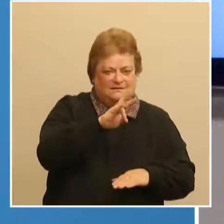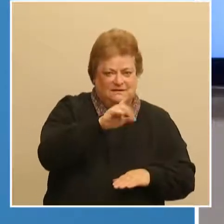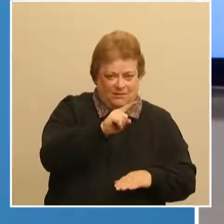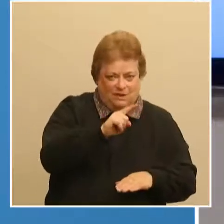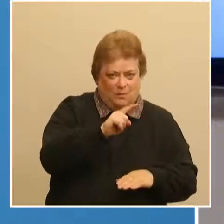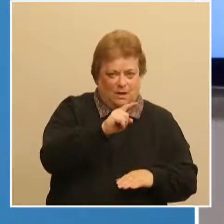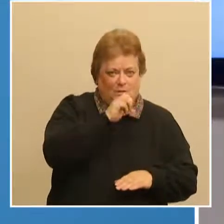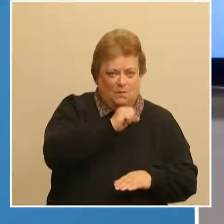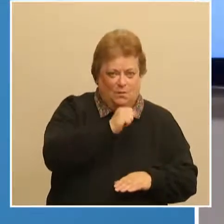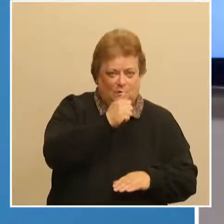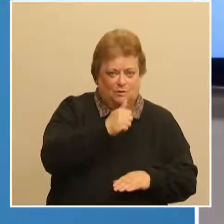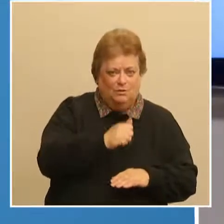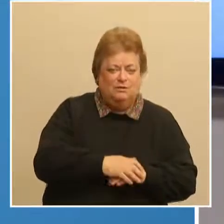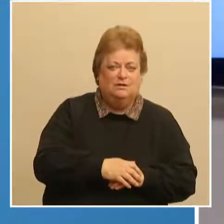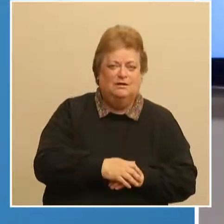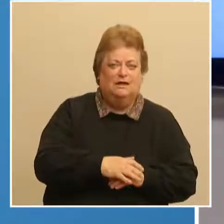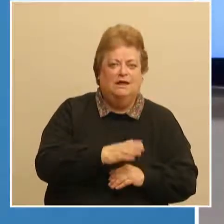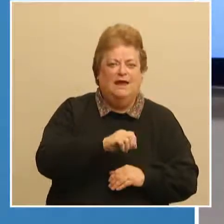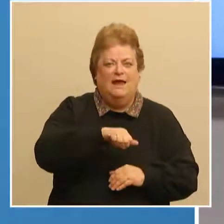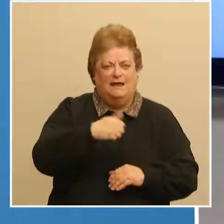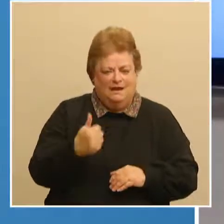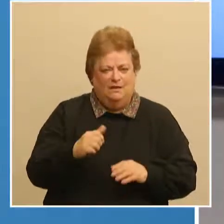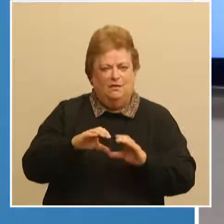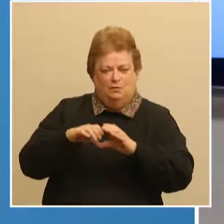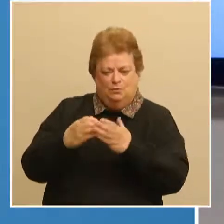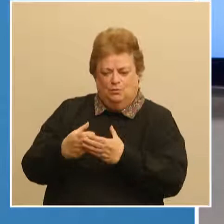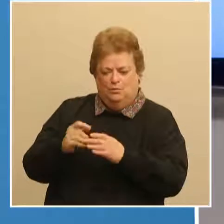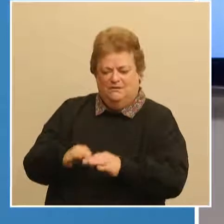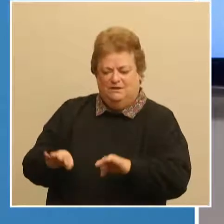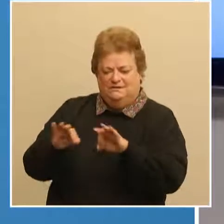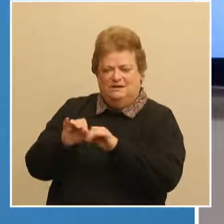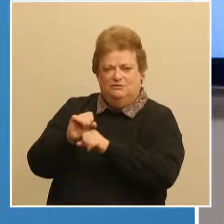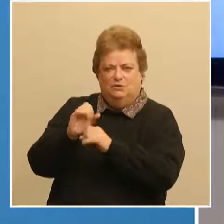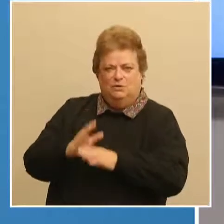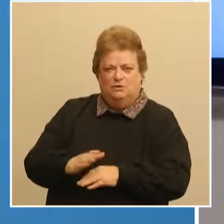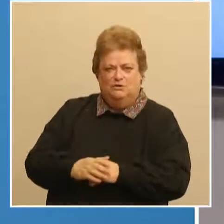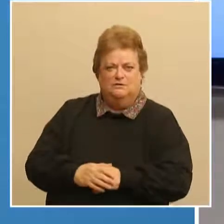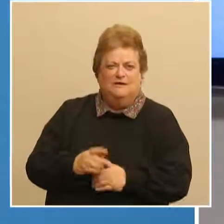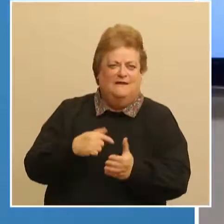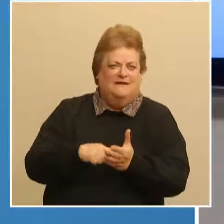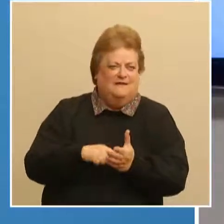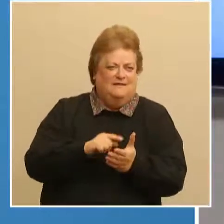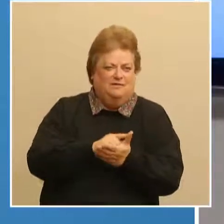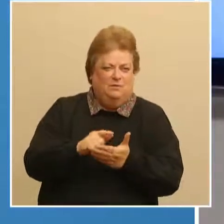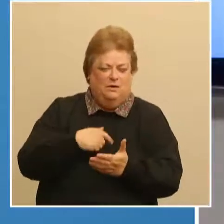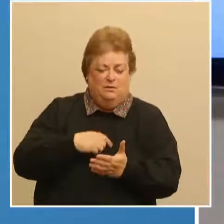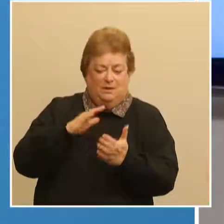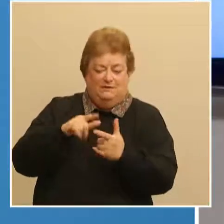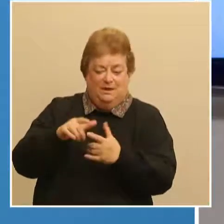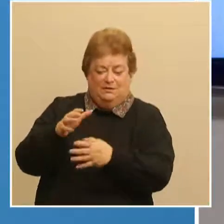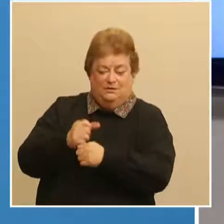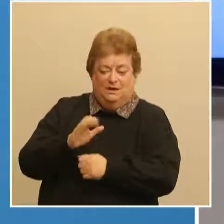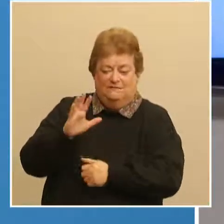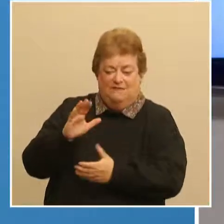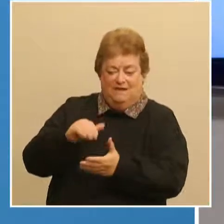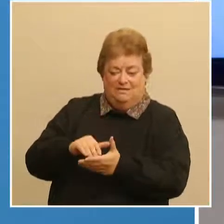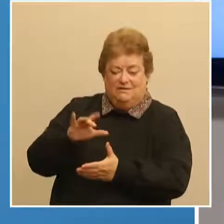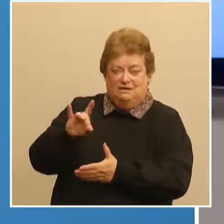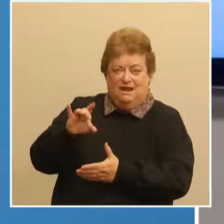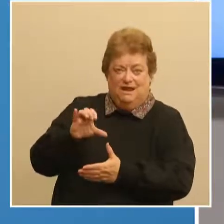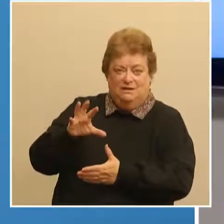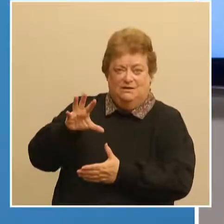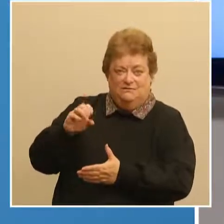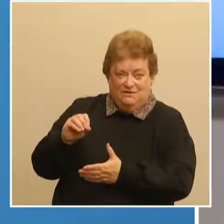older, and another group of essential workers. This week, we expect to receive 5,850 doses